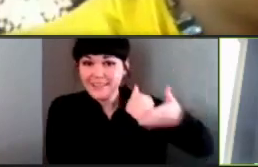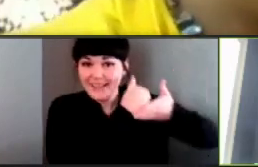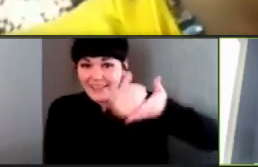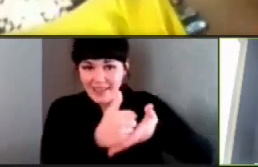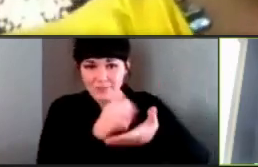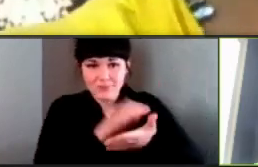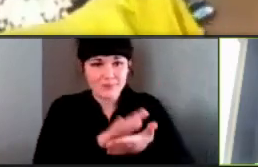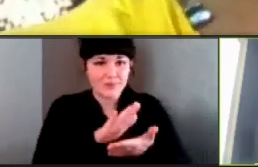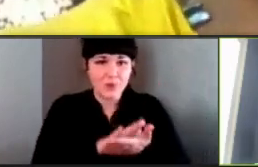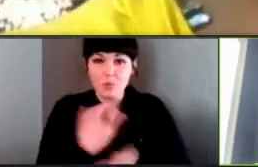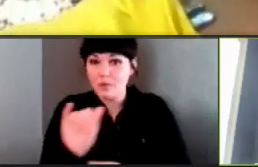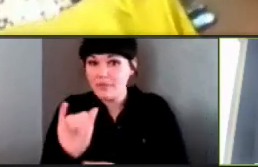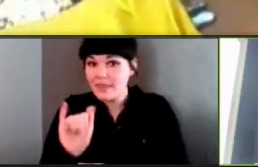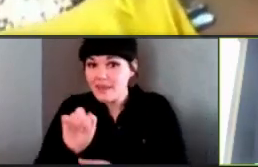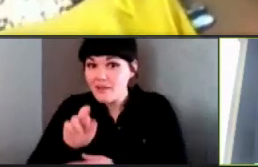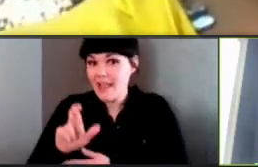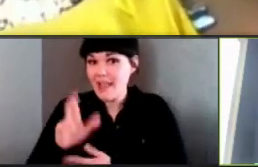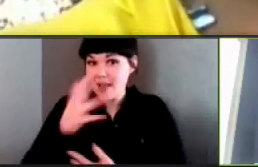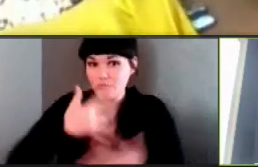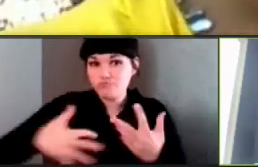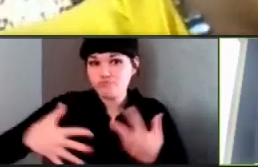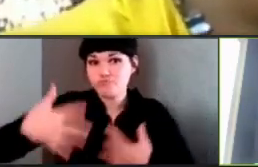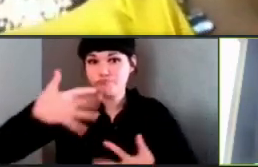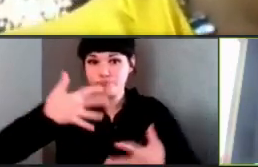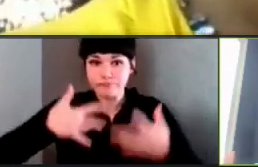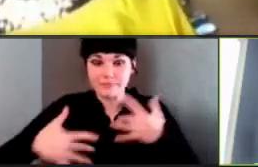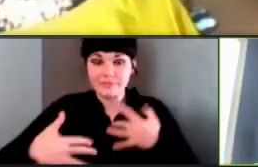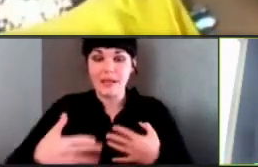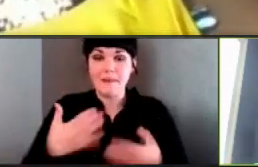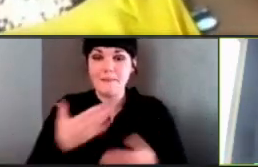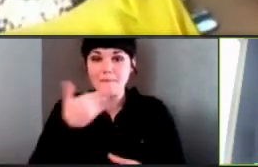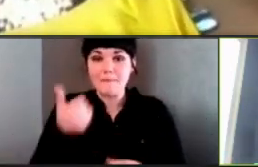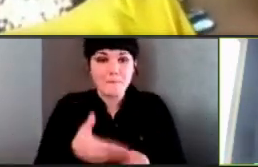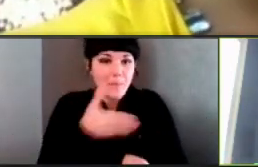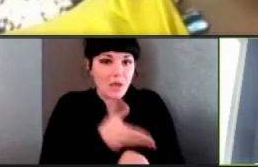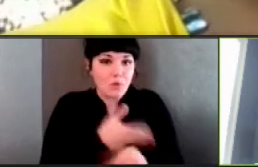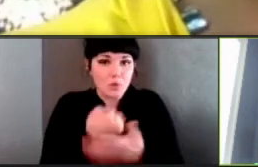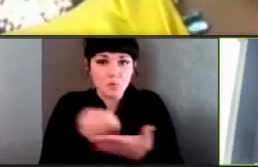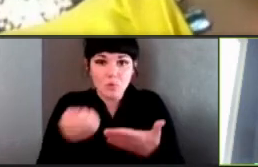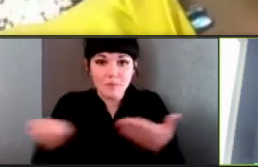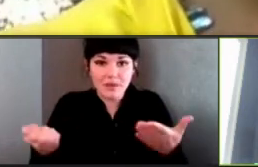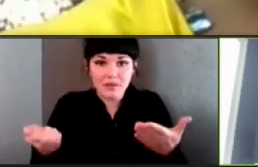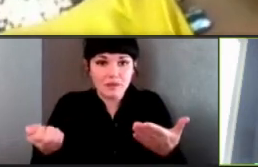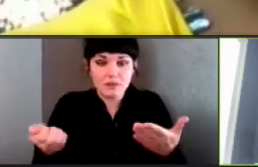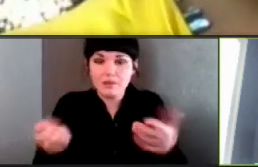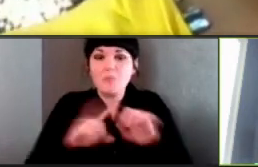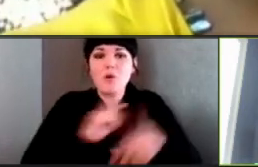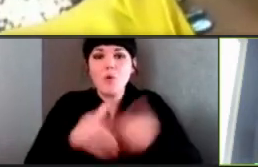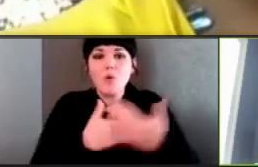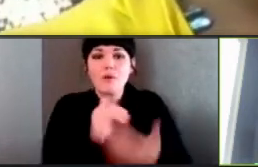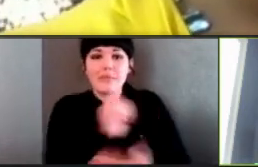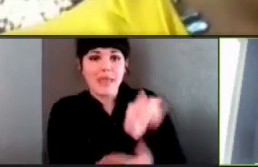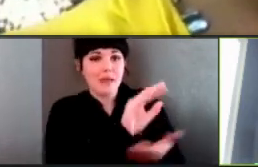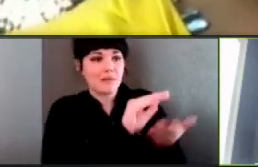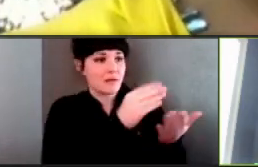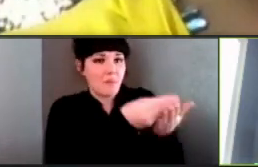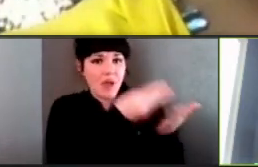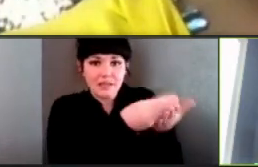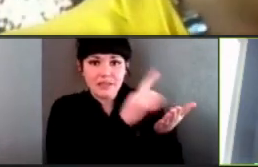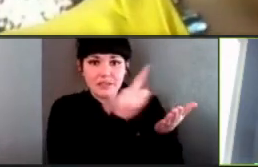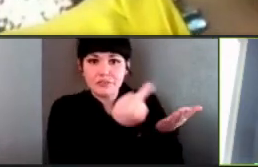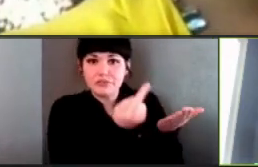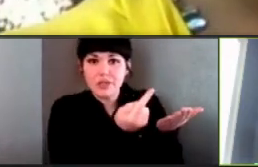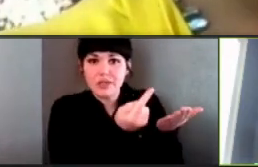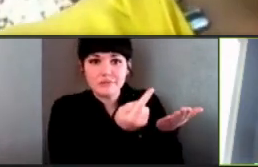mm-hmm. equipment, and stuff. All that money is just sitting because we have a standoff